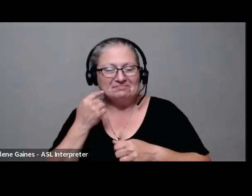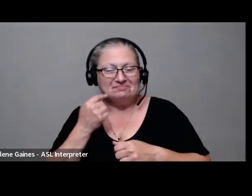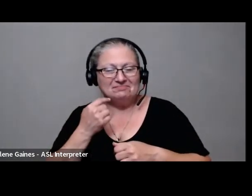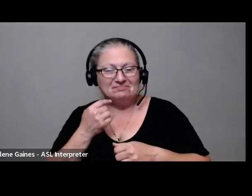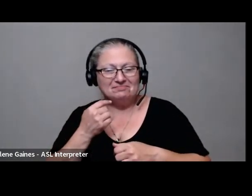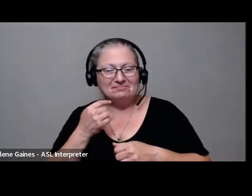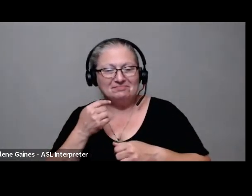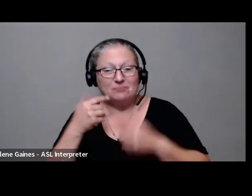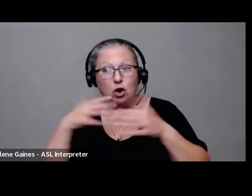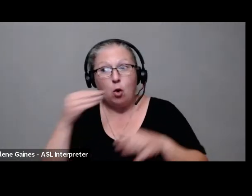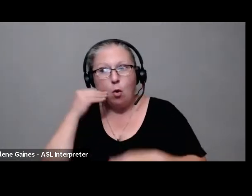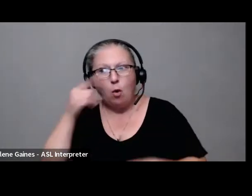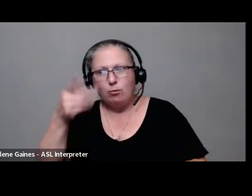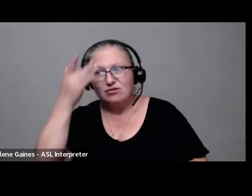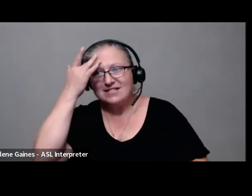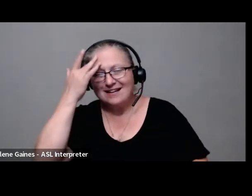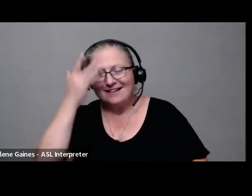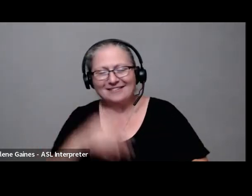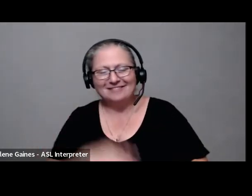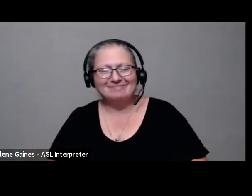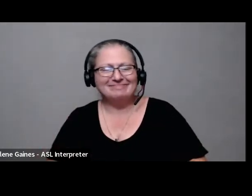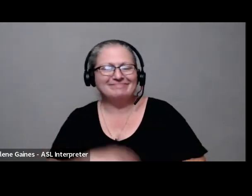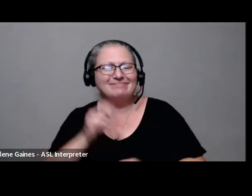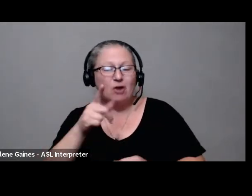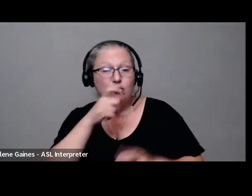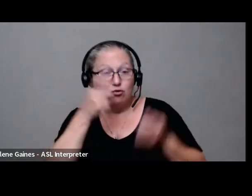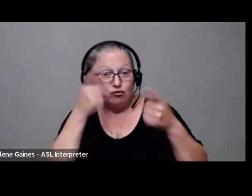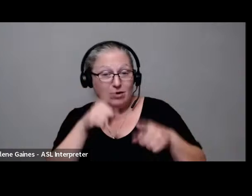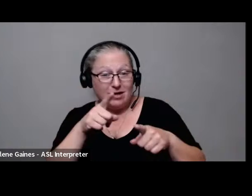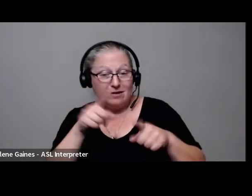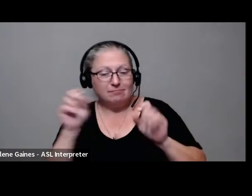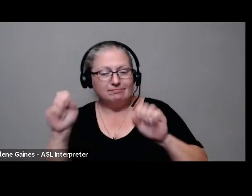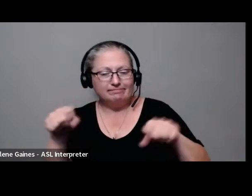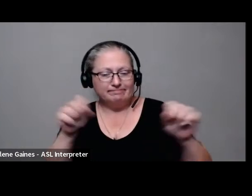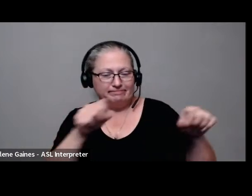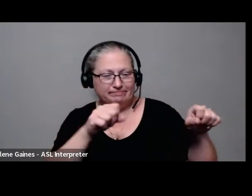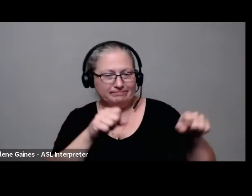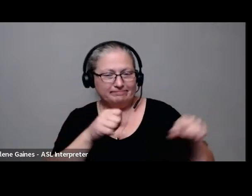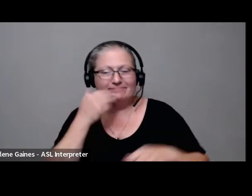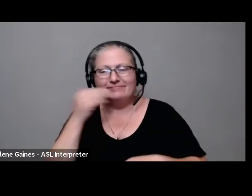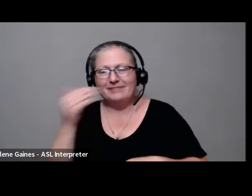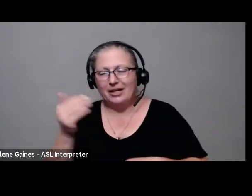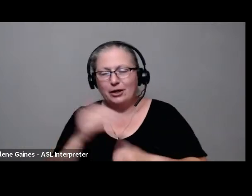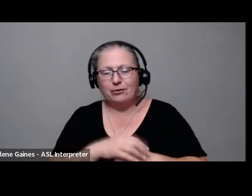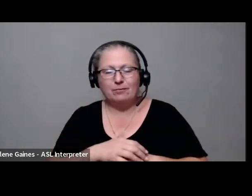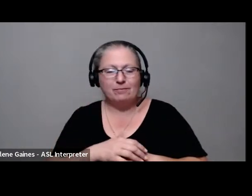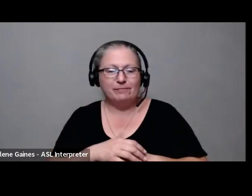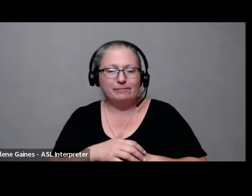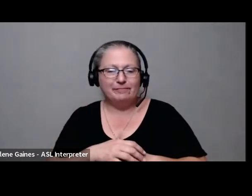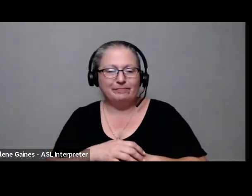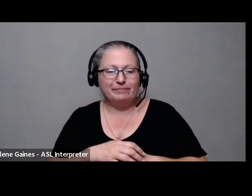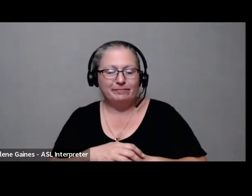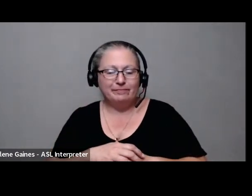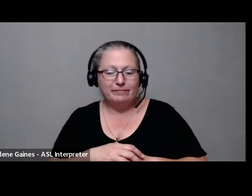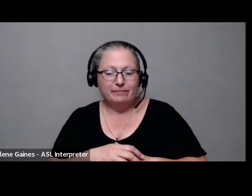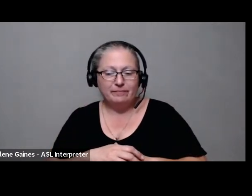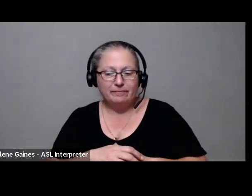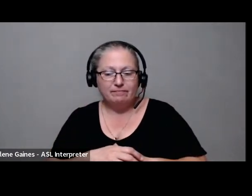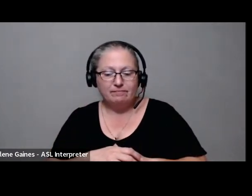Go home, you're sick. All right. All in favor? Aye. Aye. Thank you. Okay.